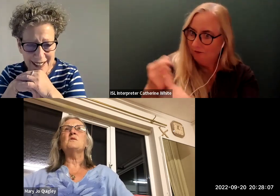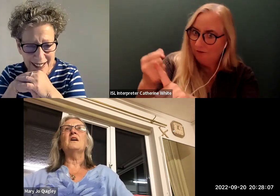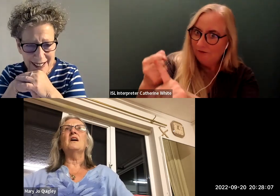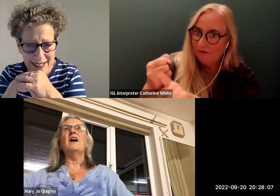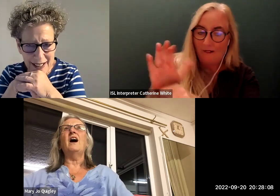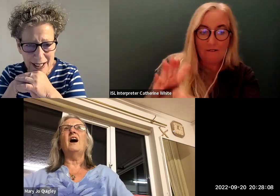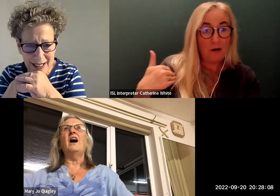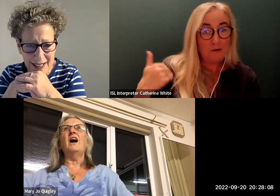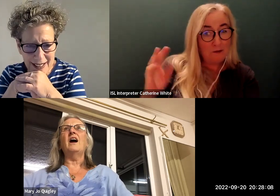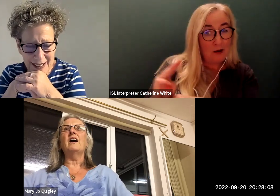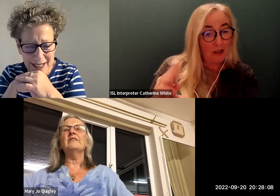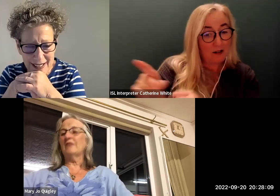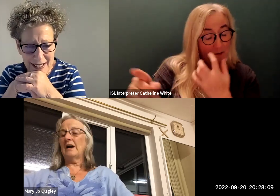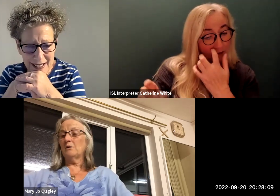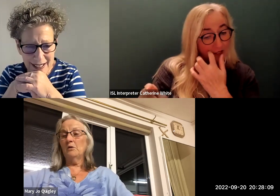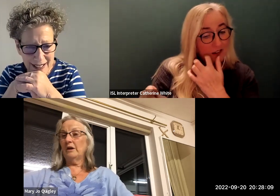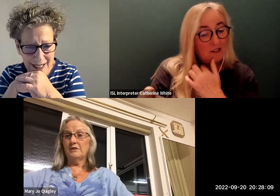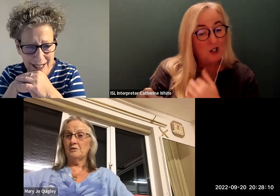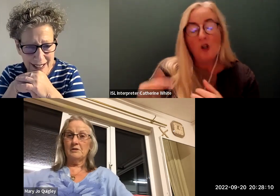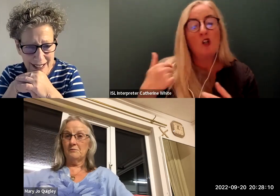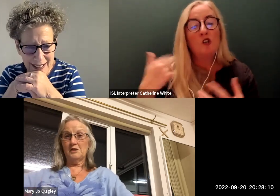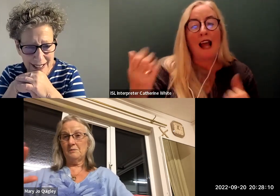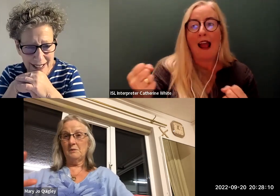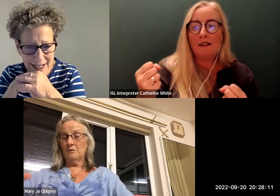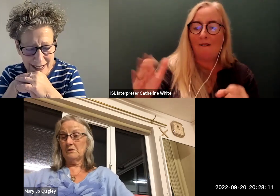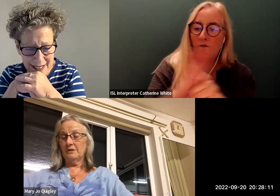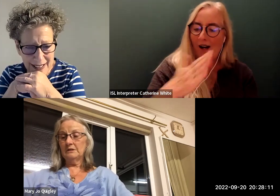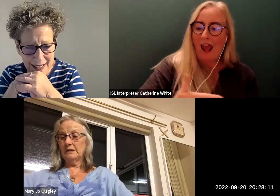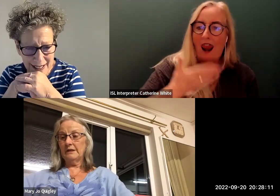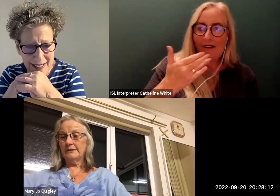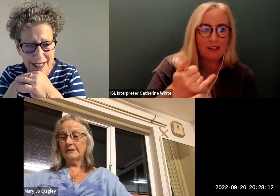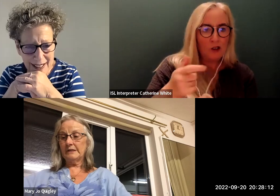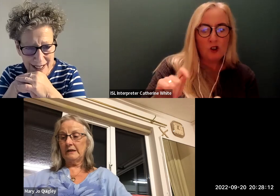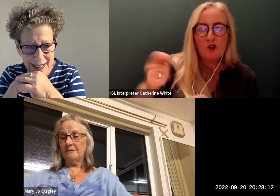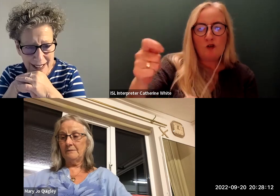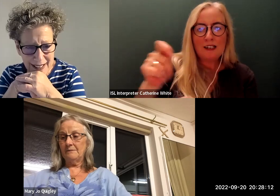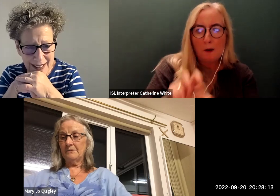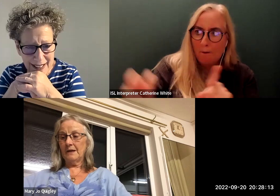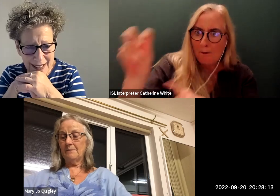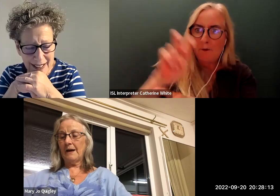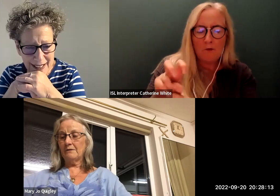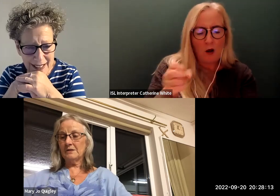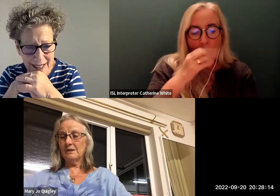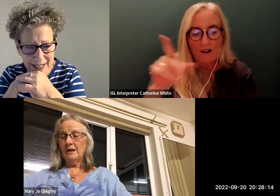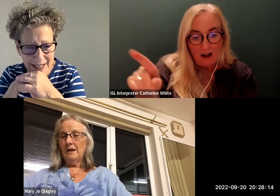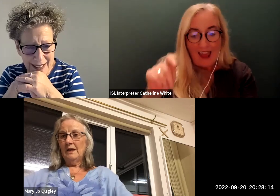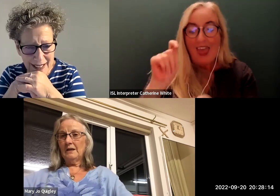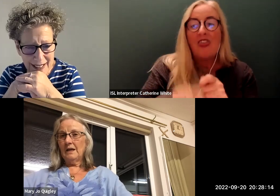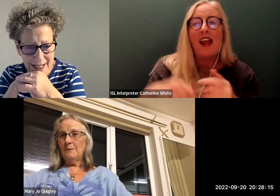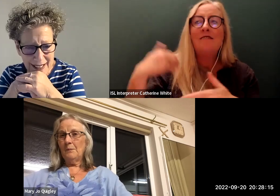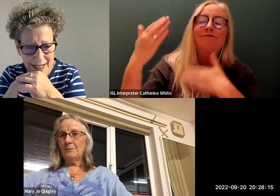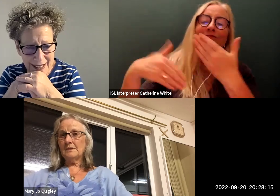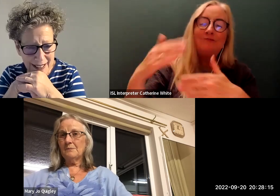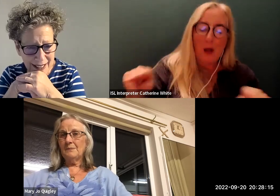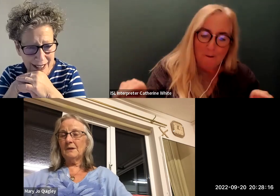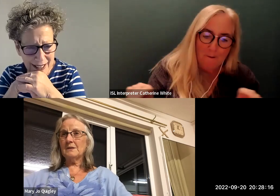So I've had a whole life in tourism, which has been wonderful. And then Paris came